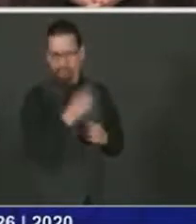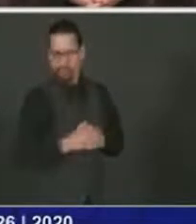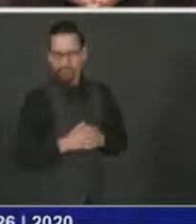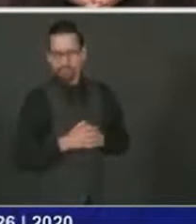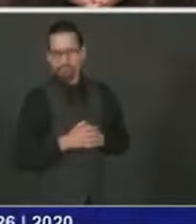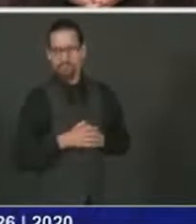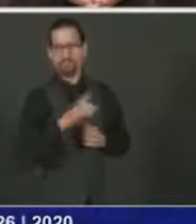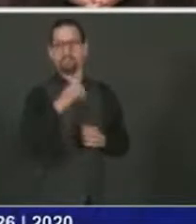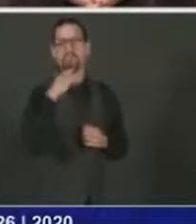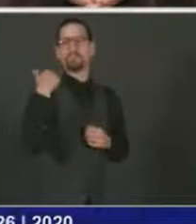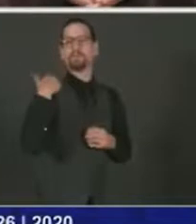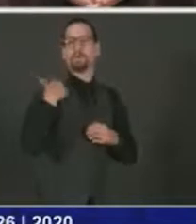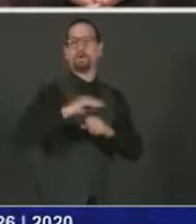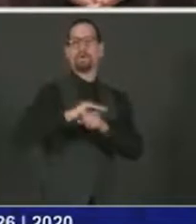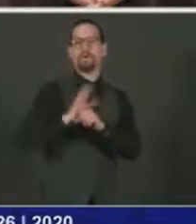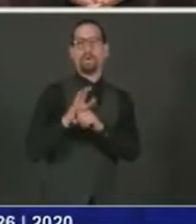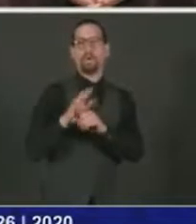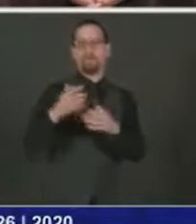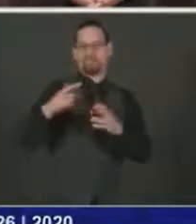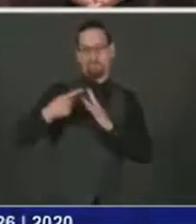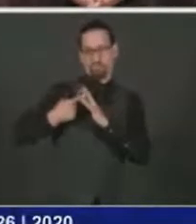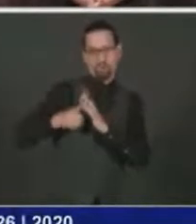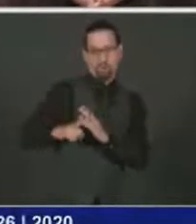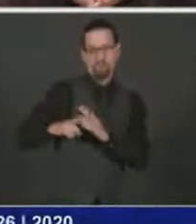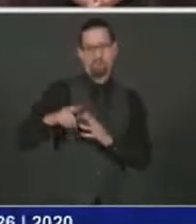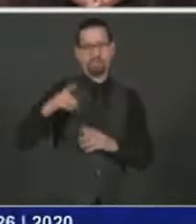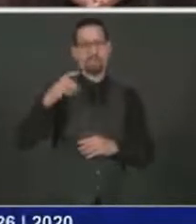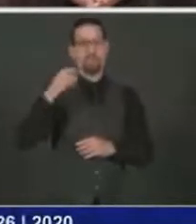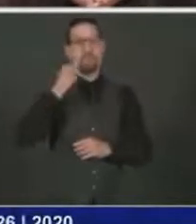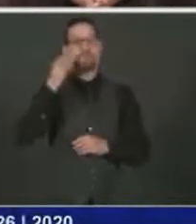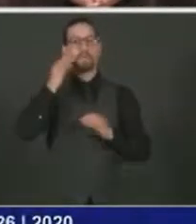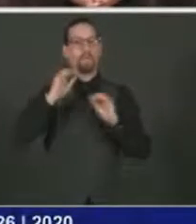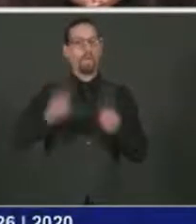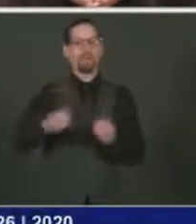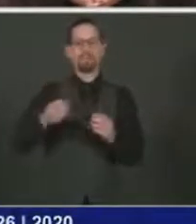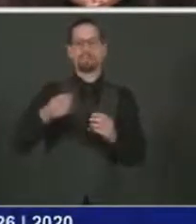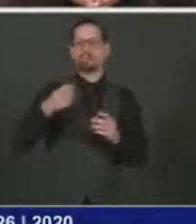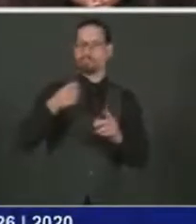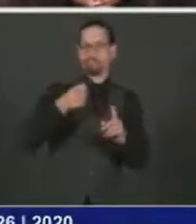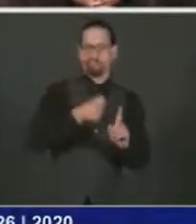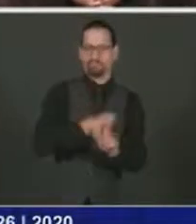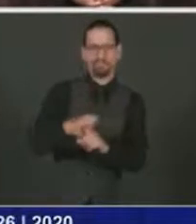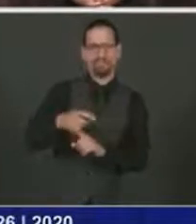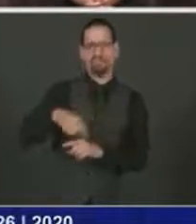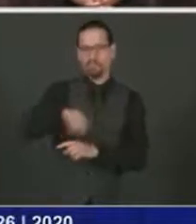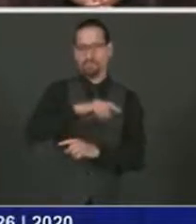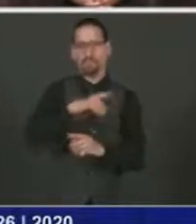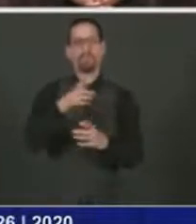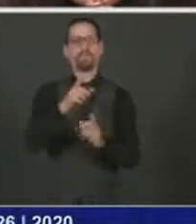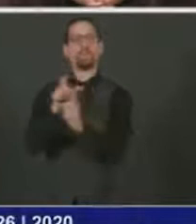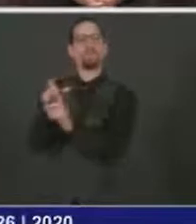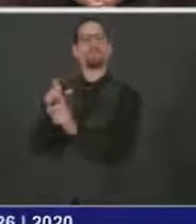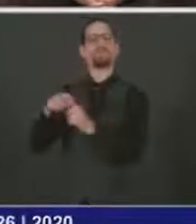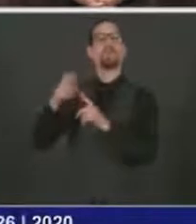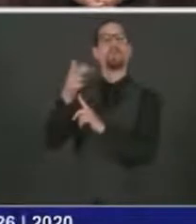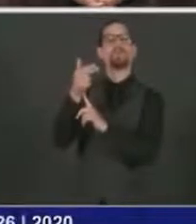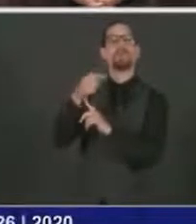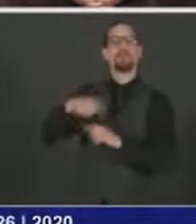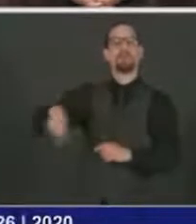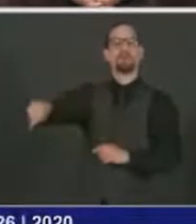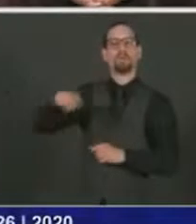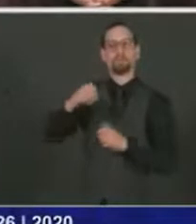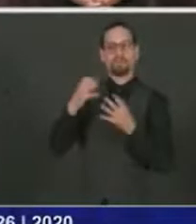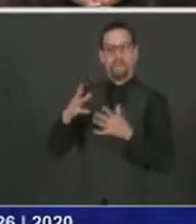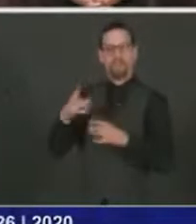people were placed in hotels. And I believe that Nine Low Hotel is one of them in